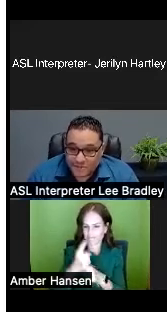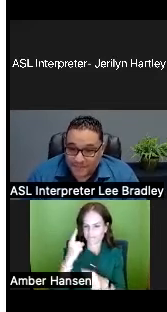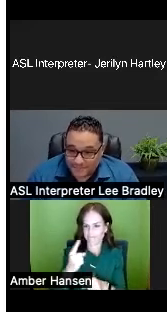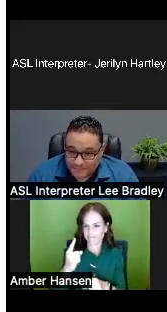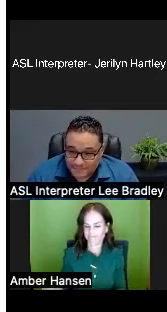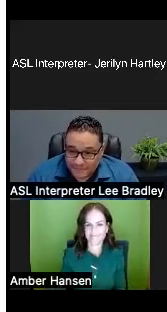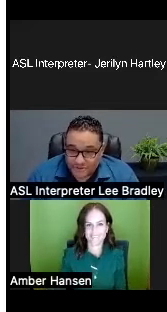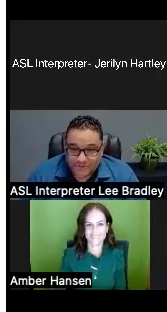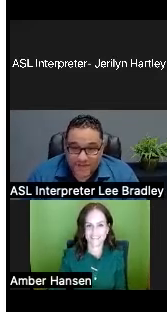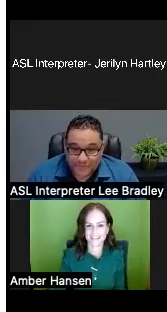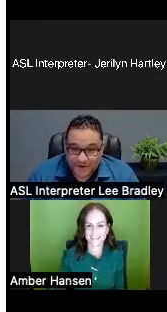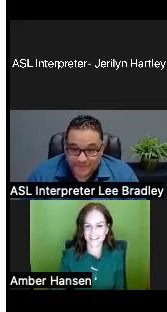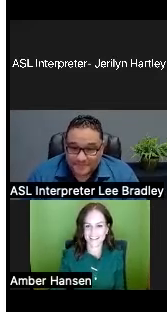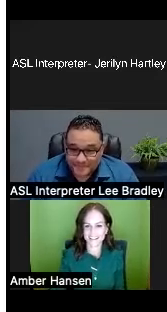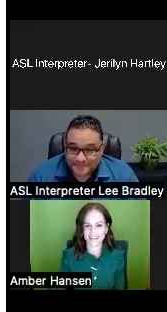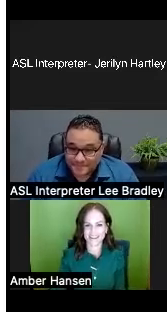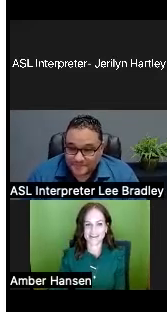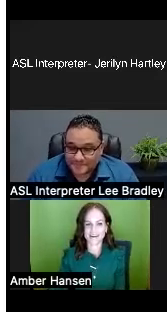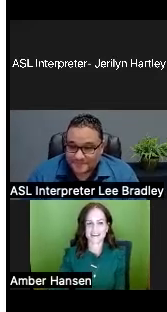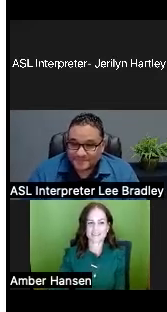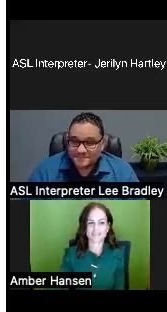Good job. Most of you got it right.